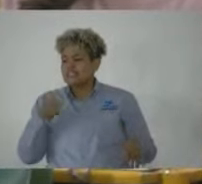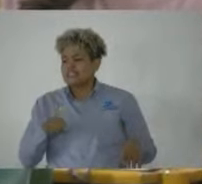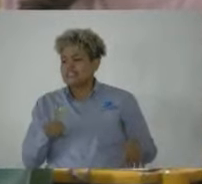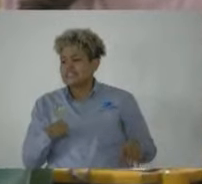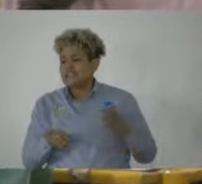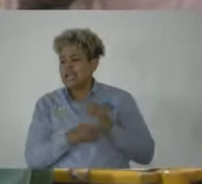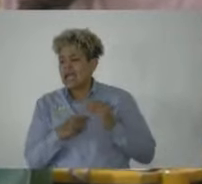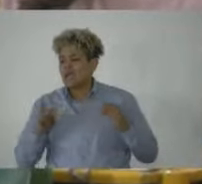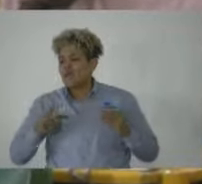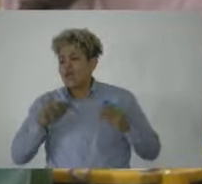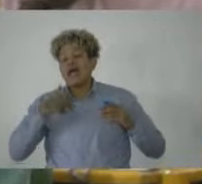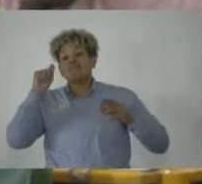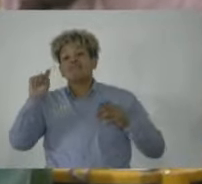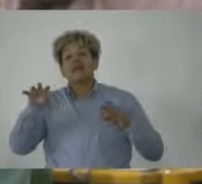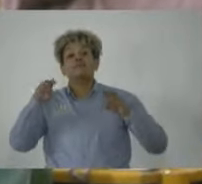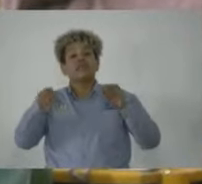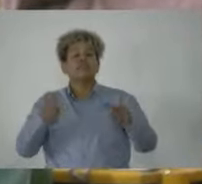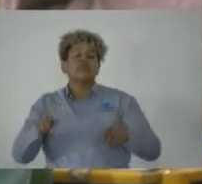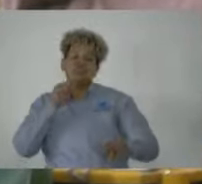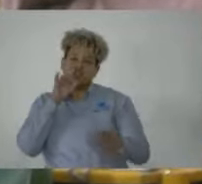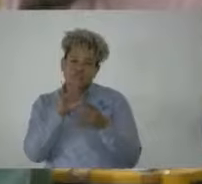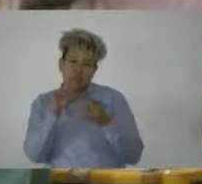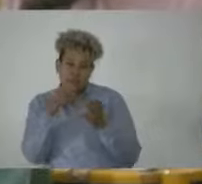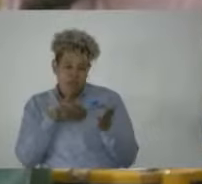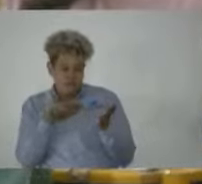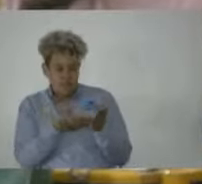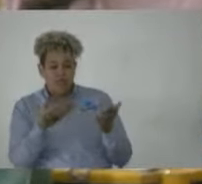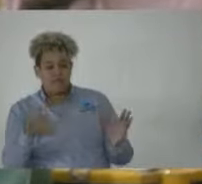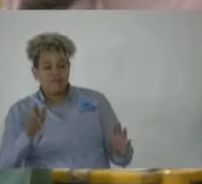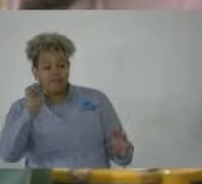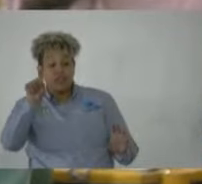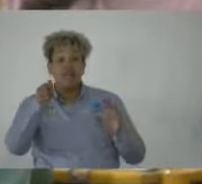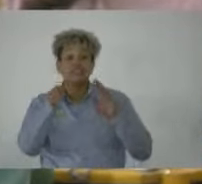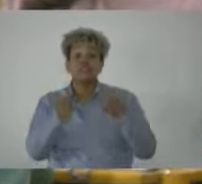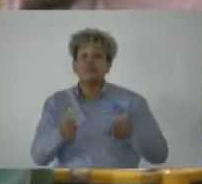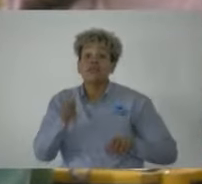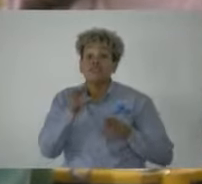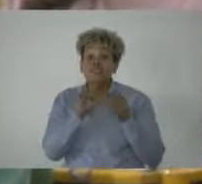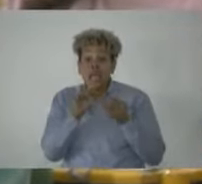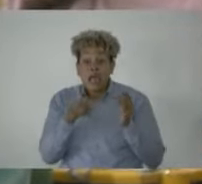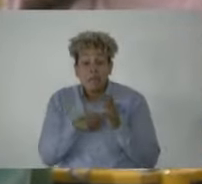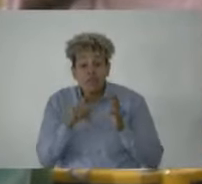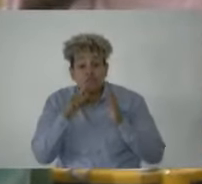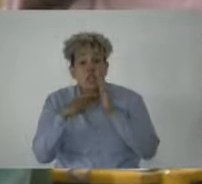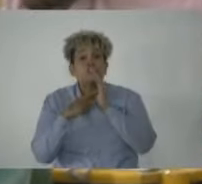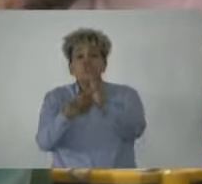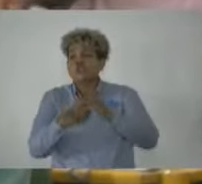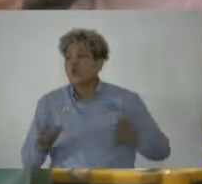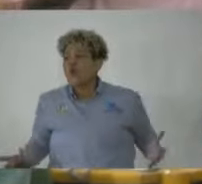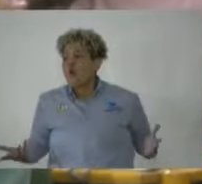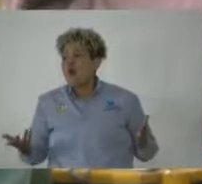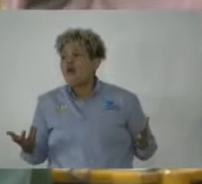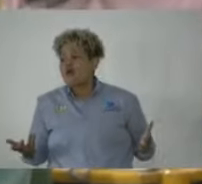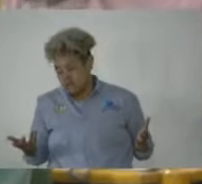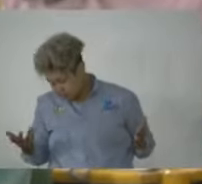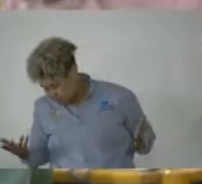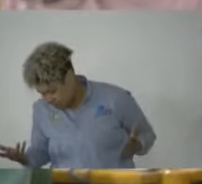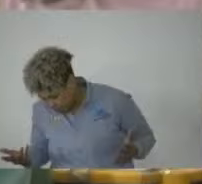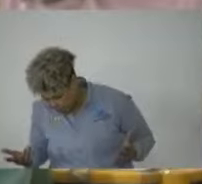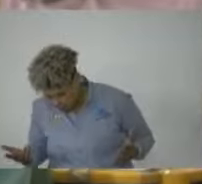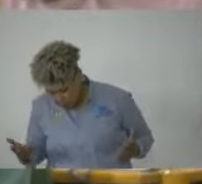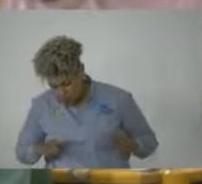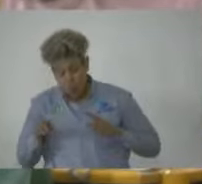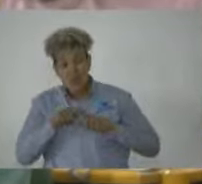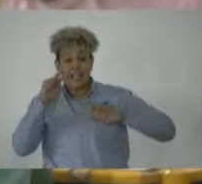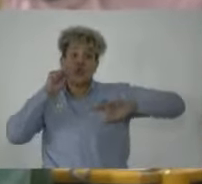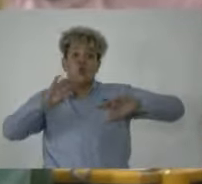one, we have tax expenditure statements, Madam Speaker, and the tax expenditure statements show, Madam Speaker, that when